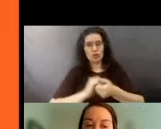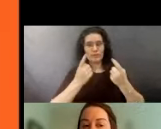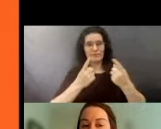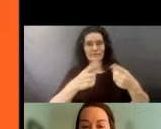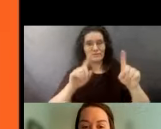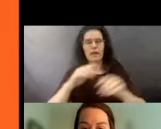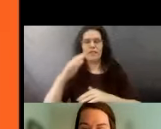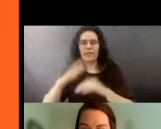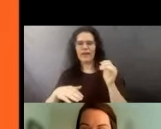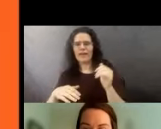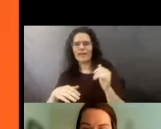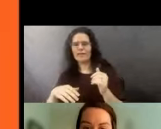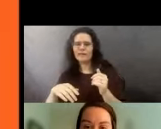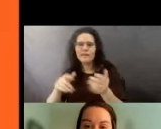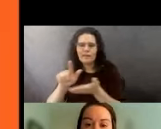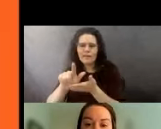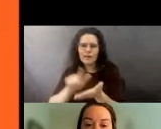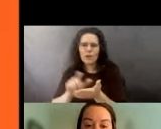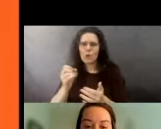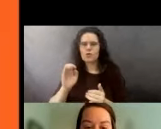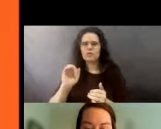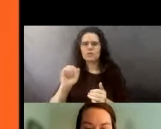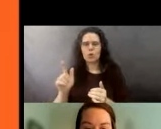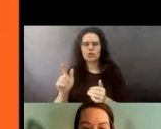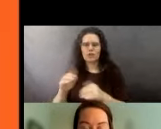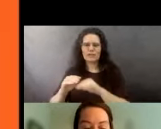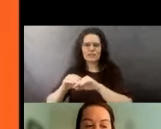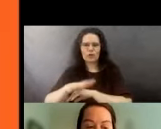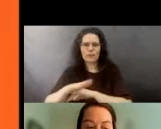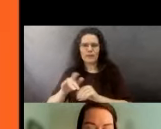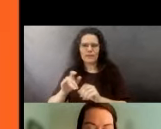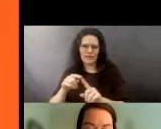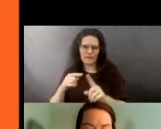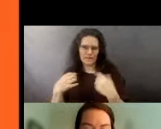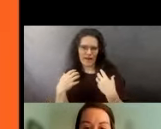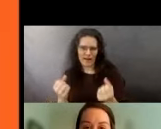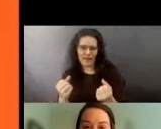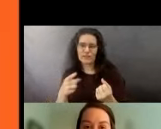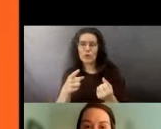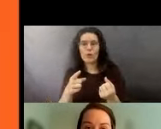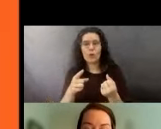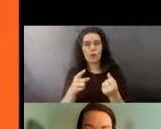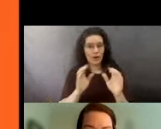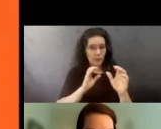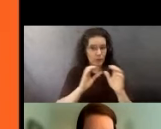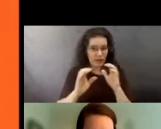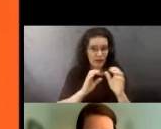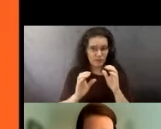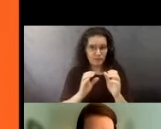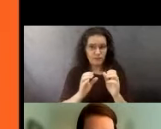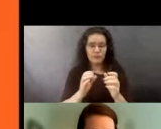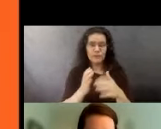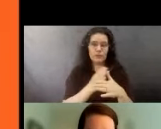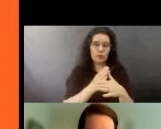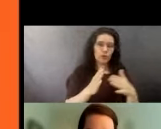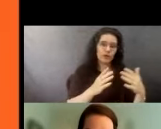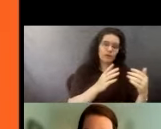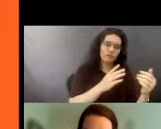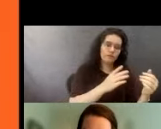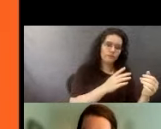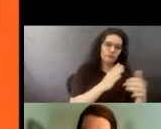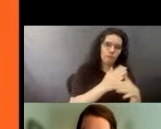of health, but things like managing expectations, communications amongst and between partners and patients and clients.